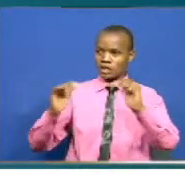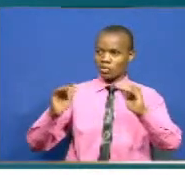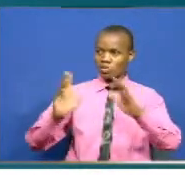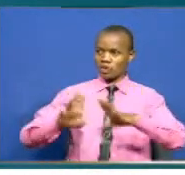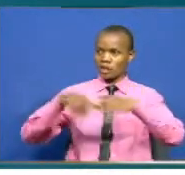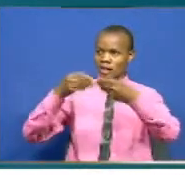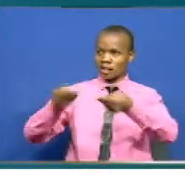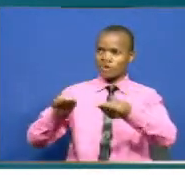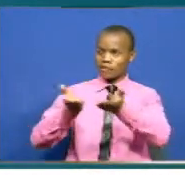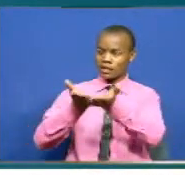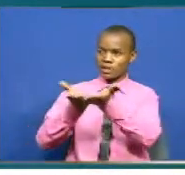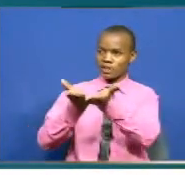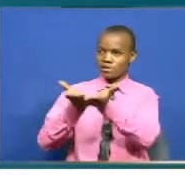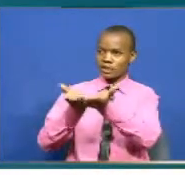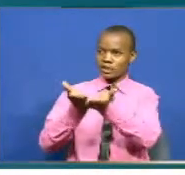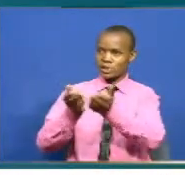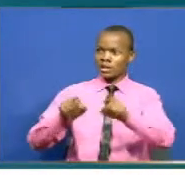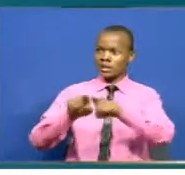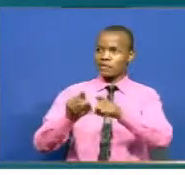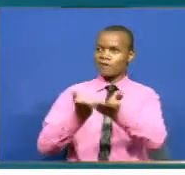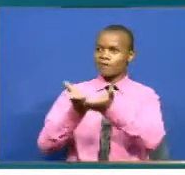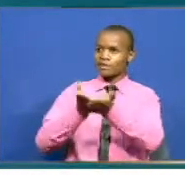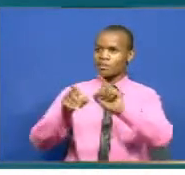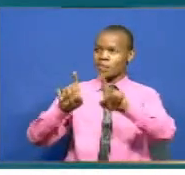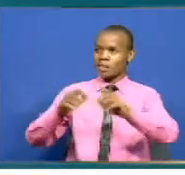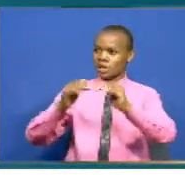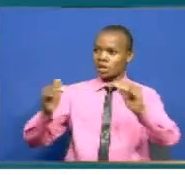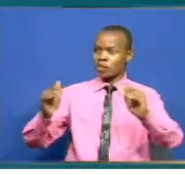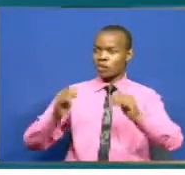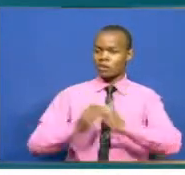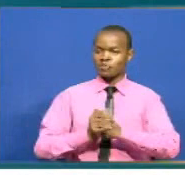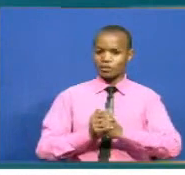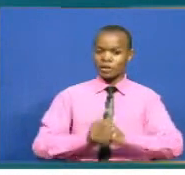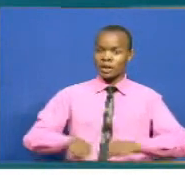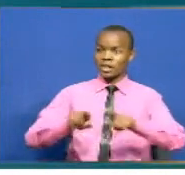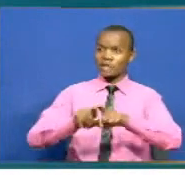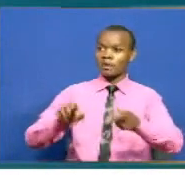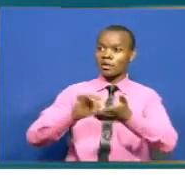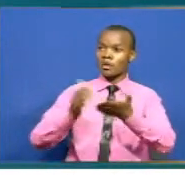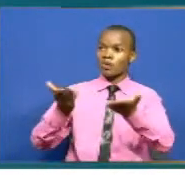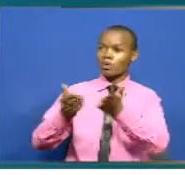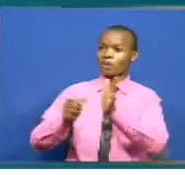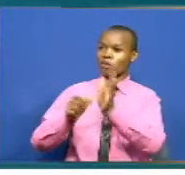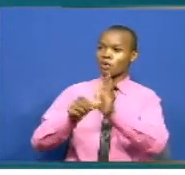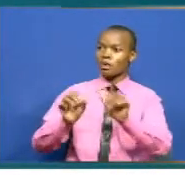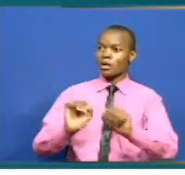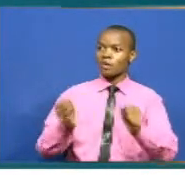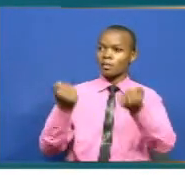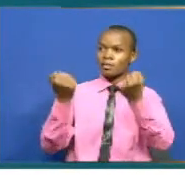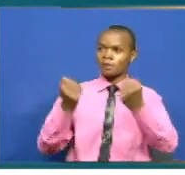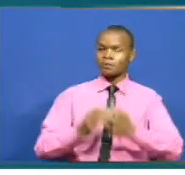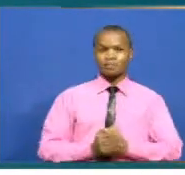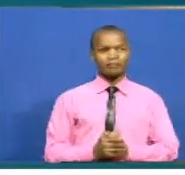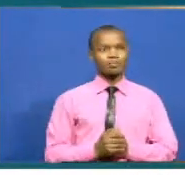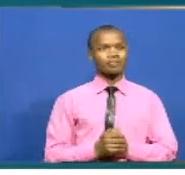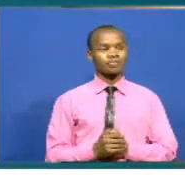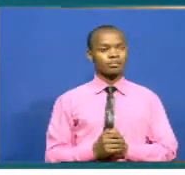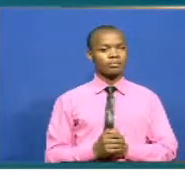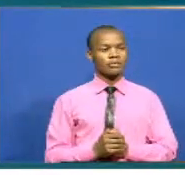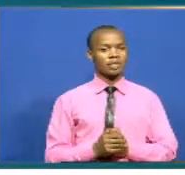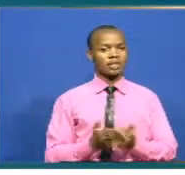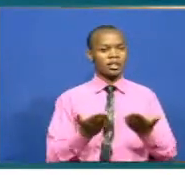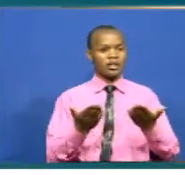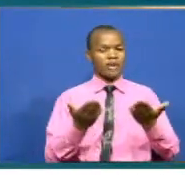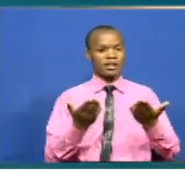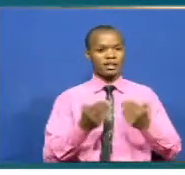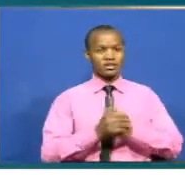provided service, must be, you know, service must be provided equally to them. Right. And that is where our argument comes in. All right. This issue of